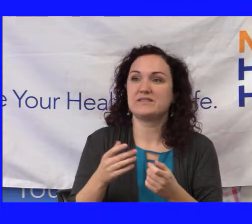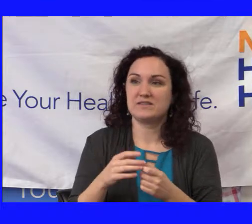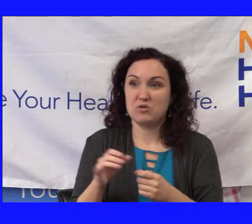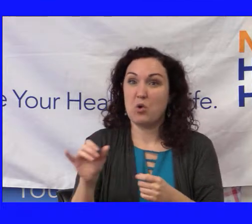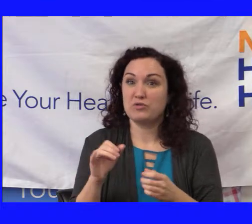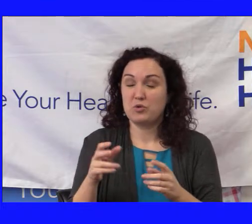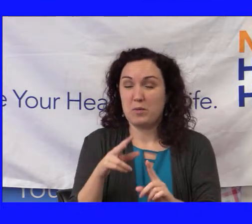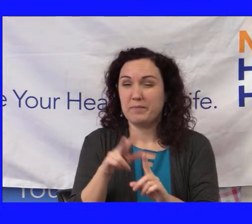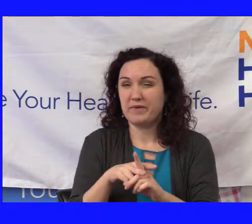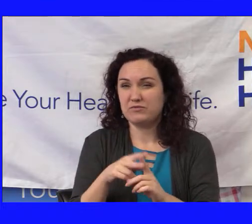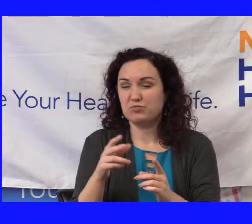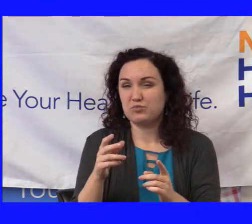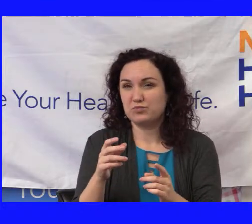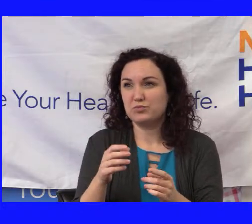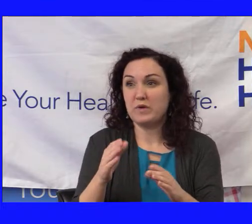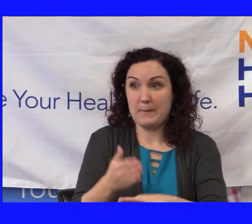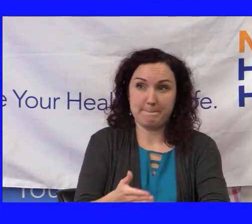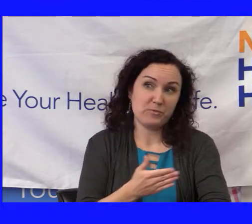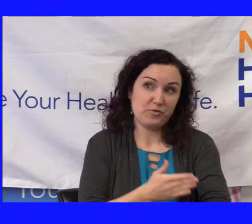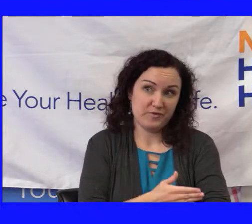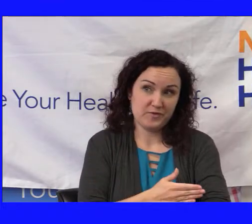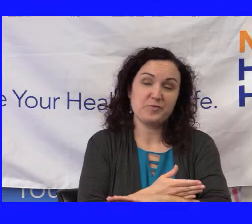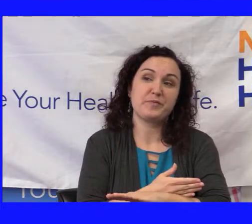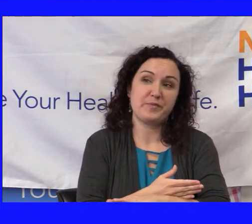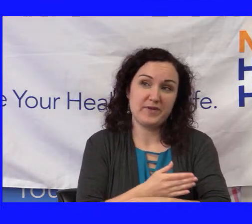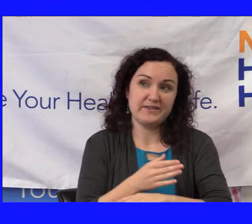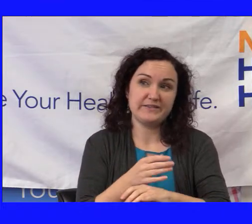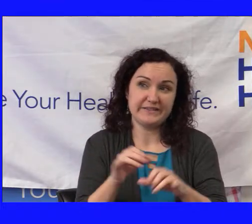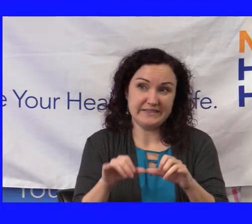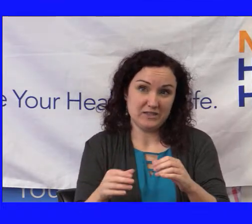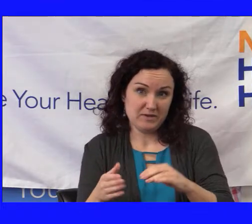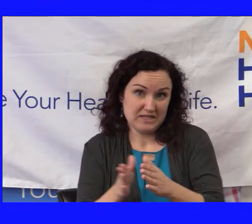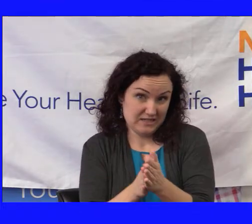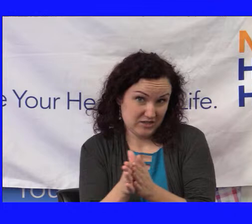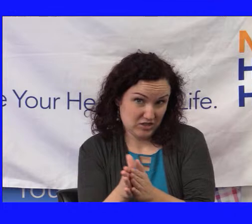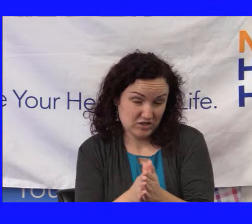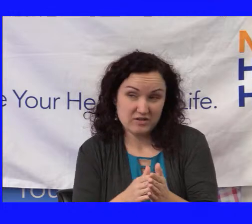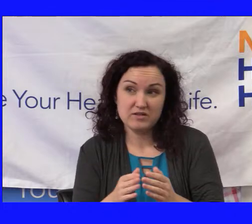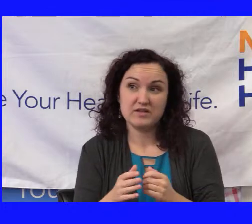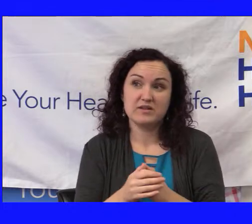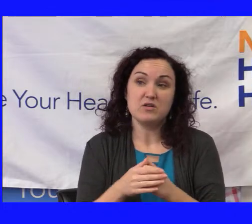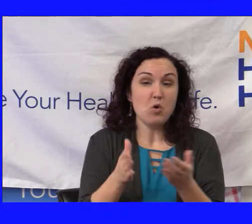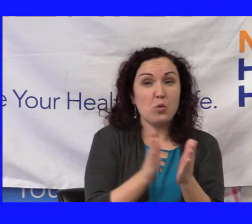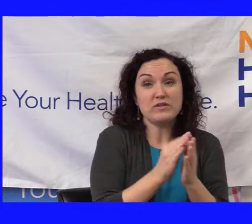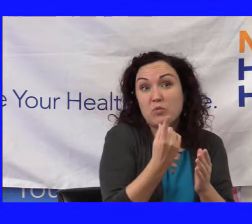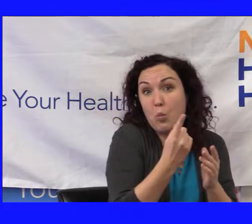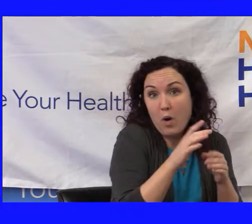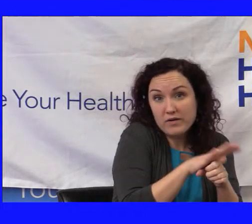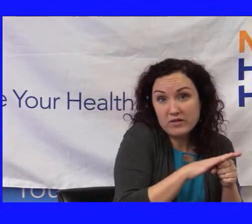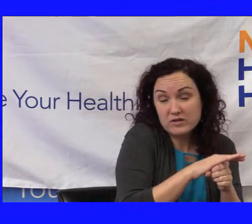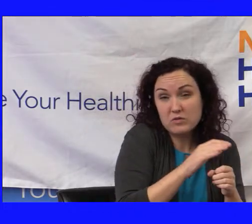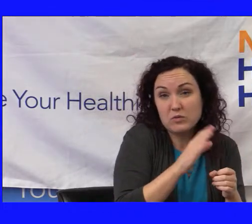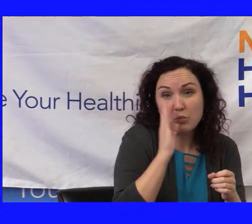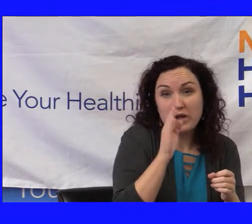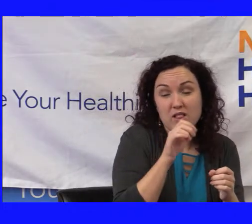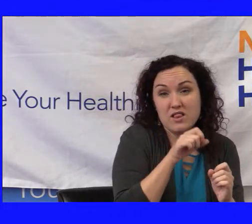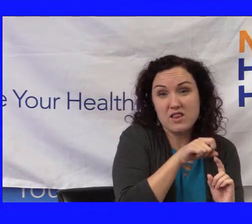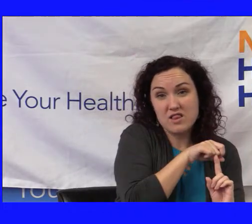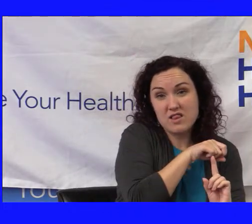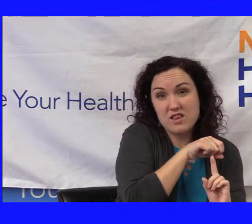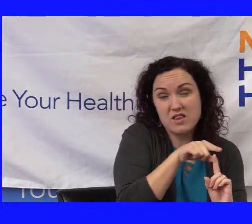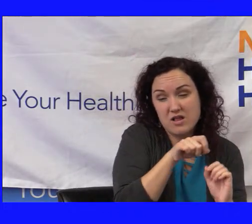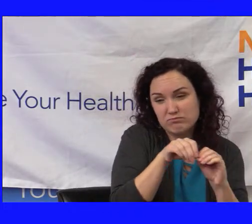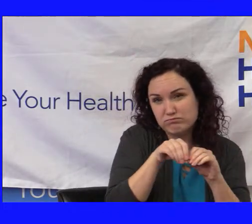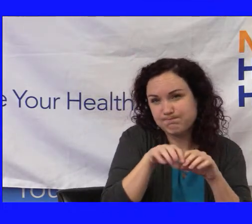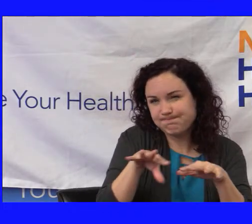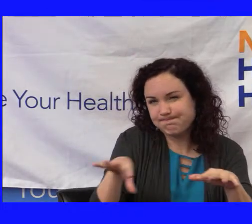to improvement and optimization initiatives, because change request from one facility could trigger the